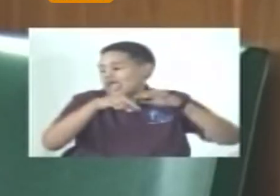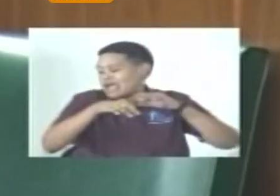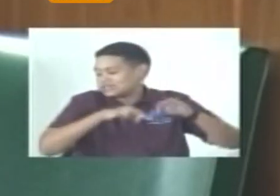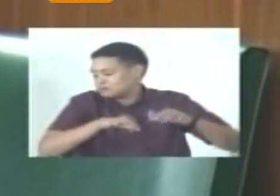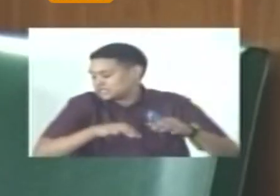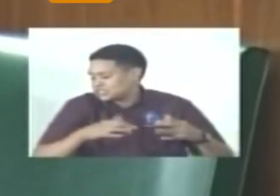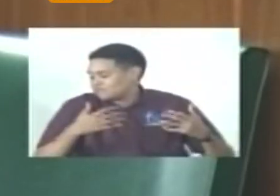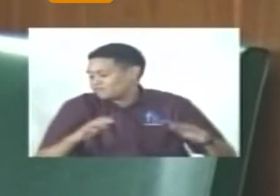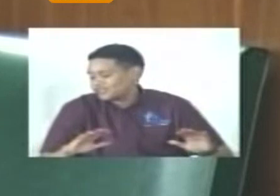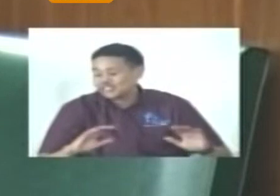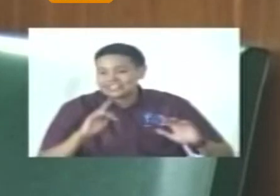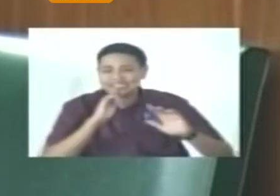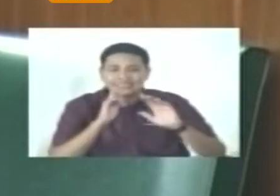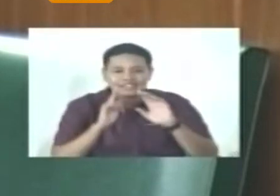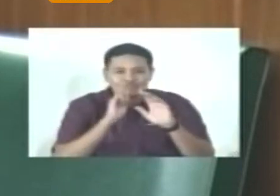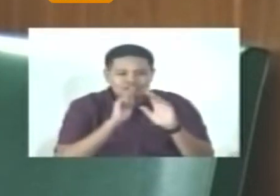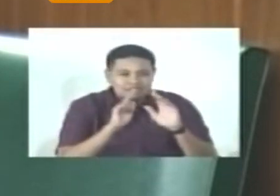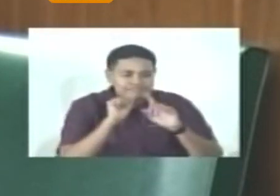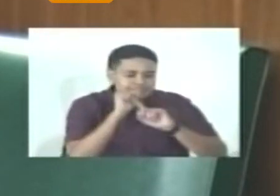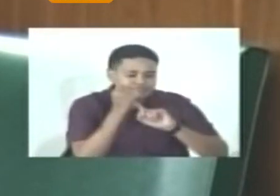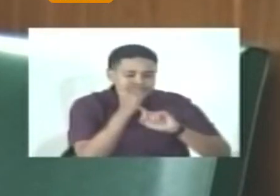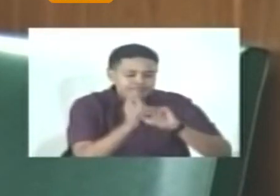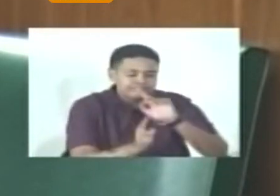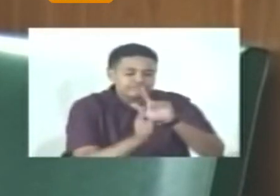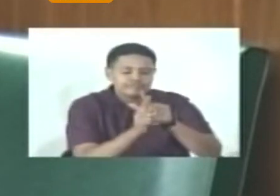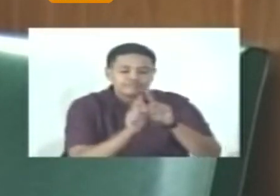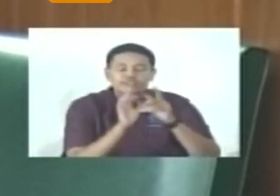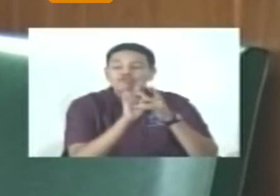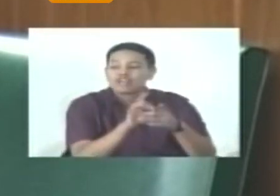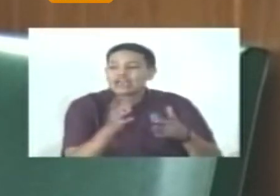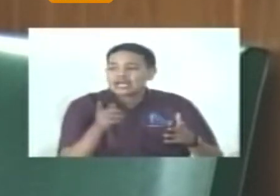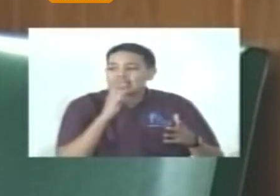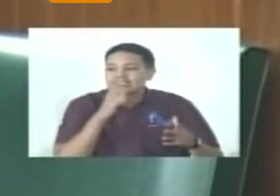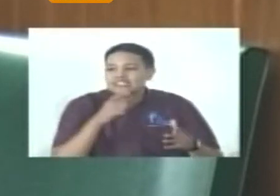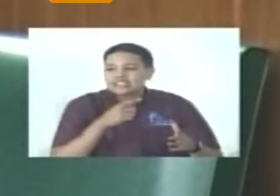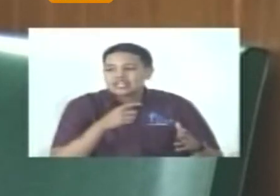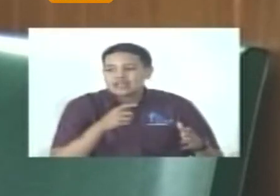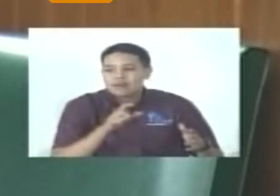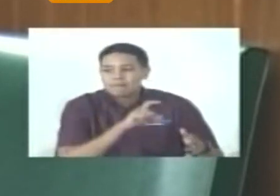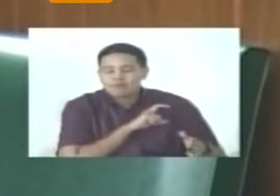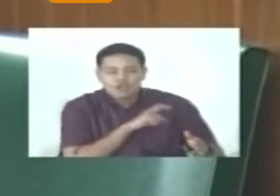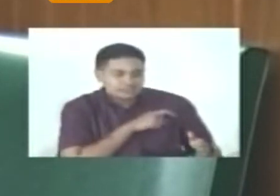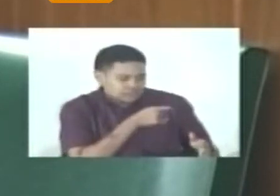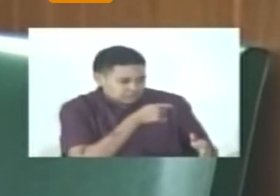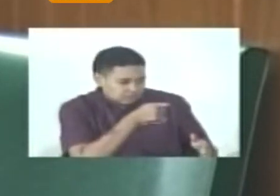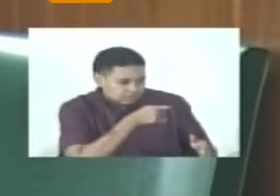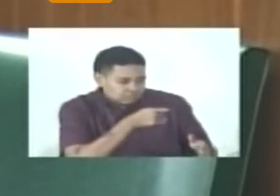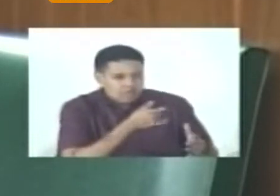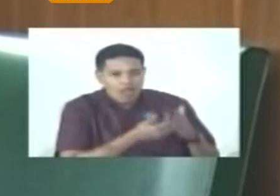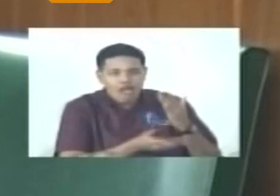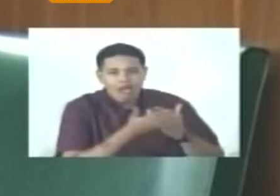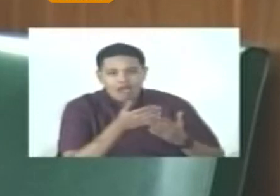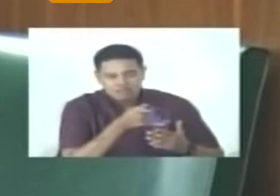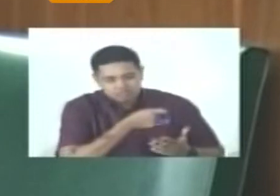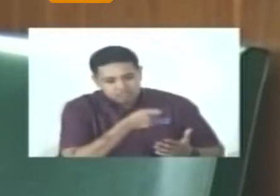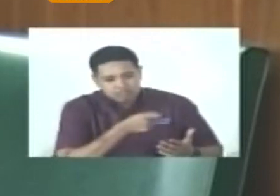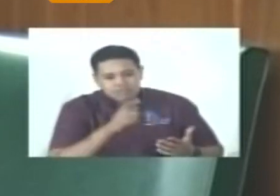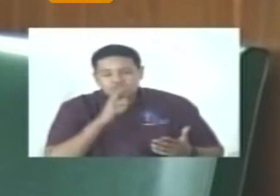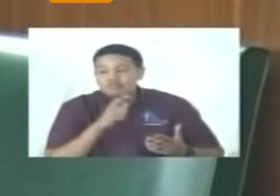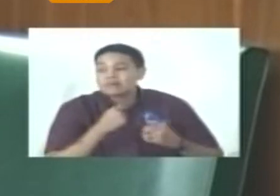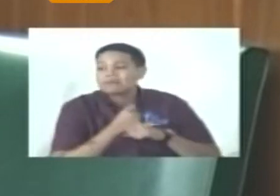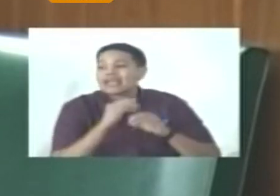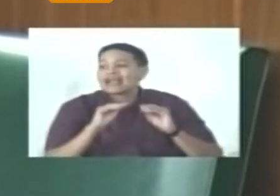explanation as to the circumstances surrounding the scanners. It was made clear that the pilot